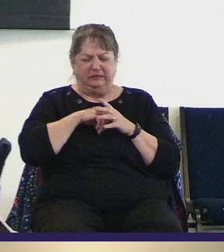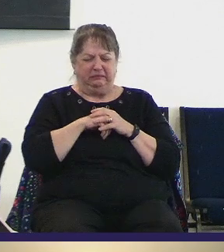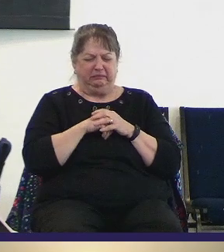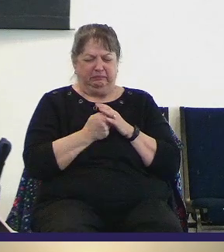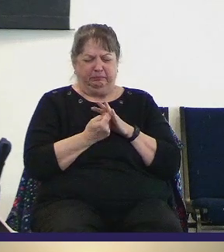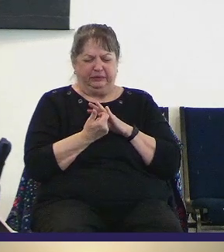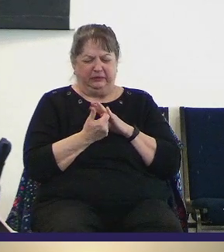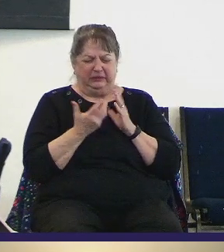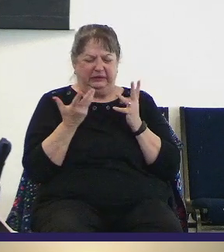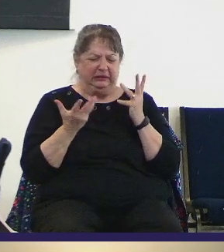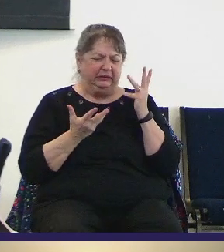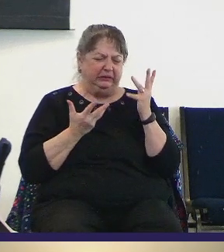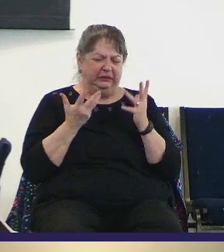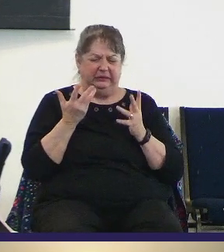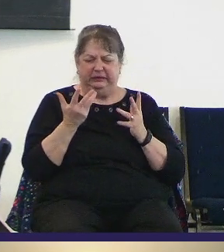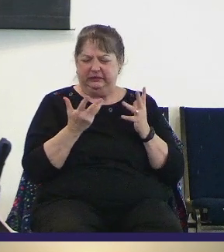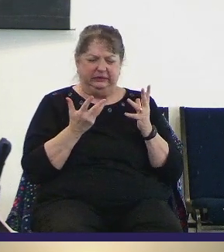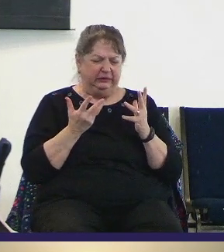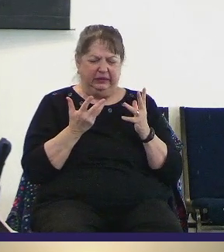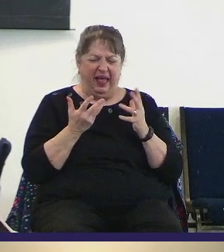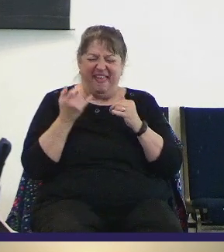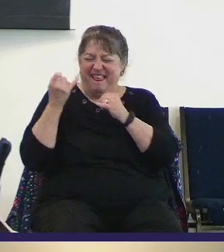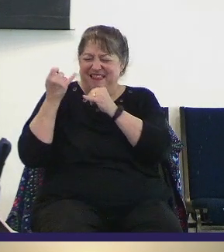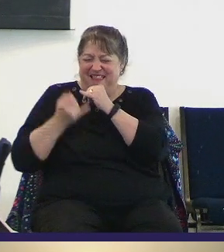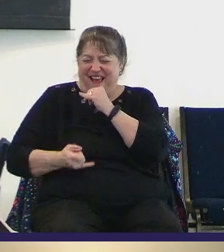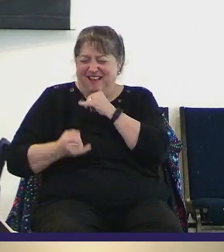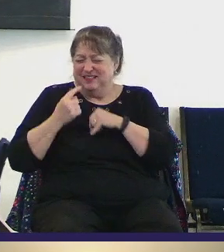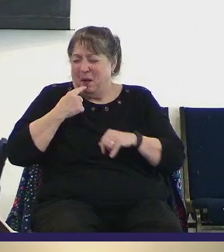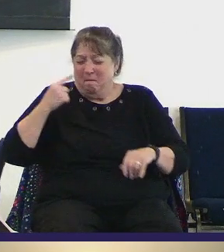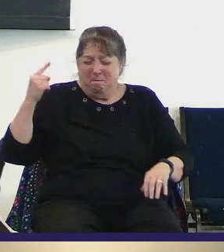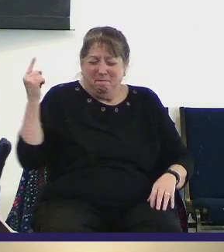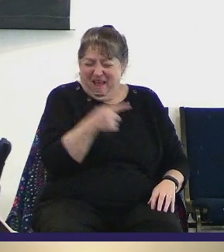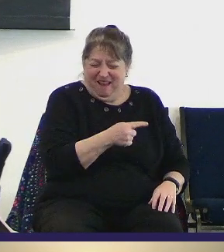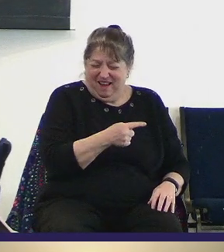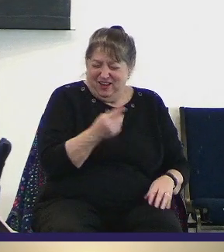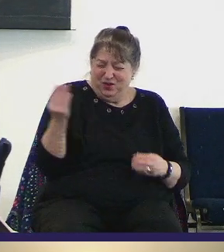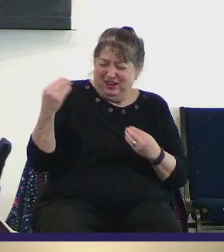dear Jesus, this last mission you left for us before you left.